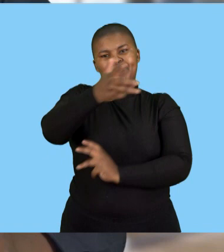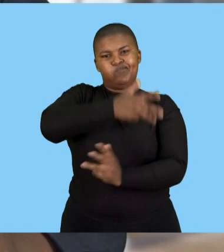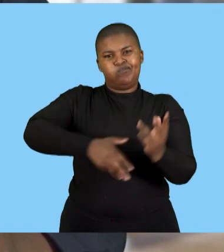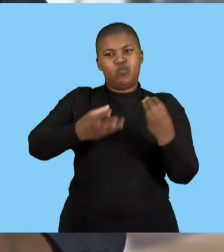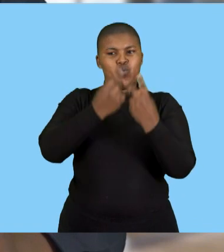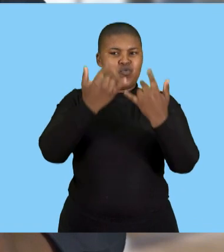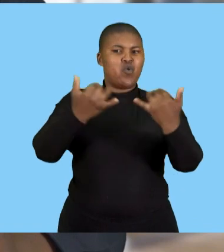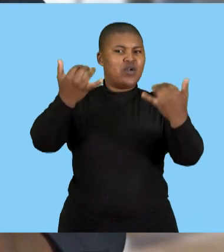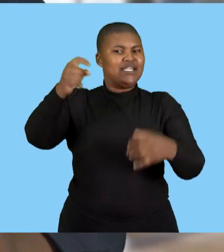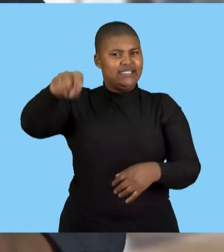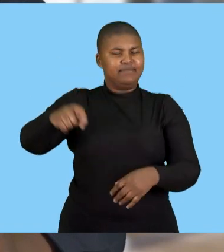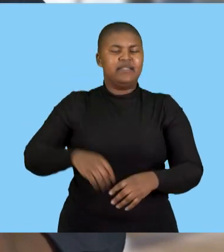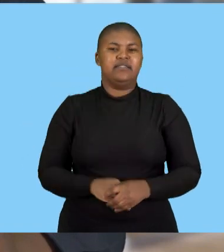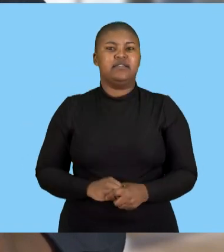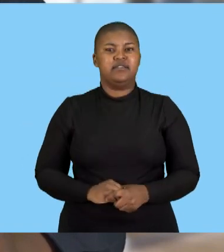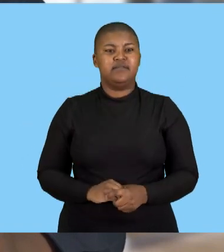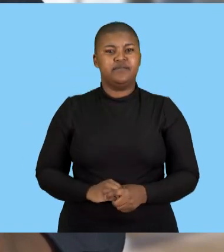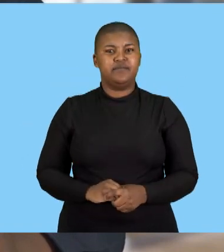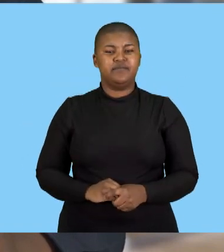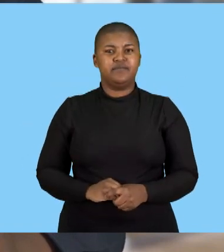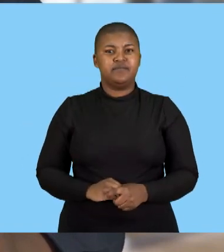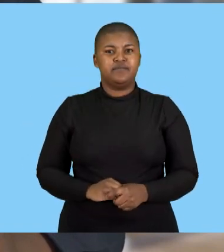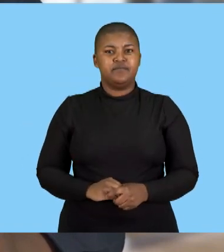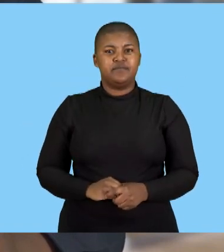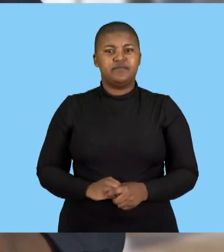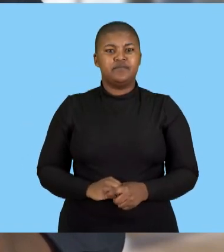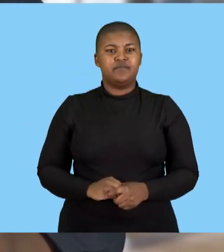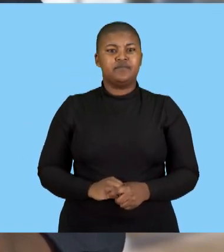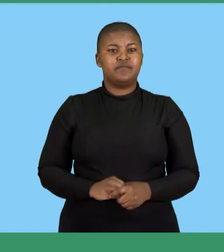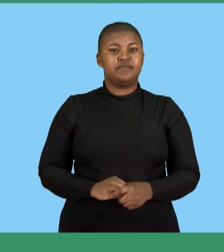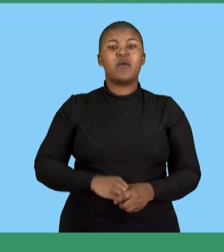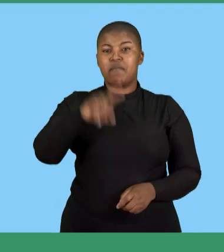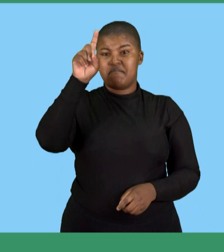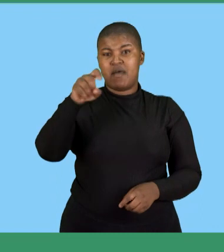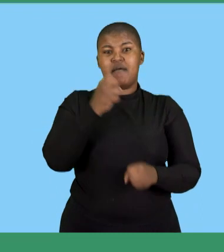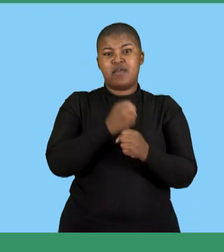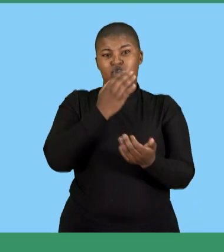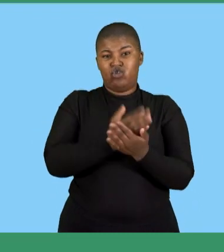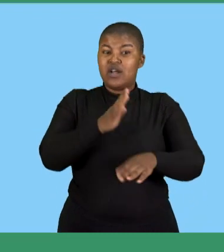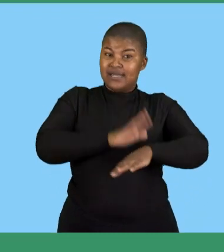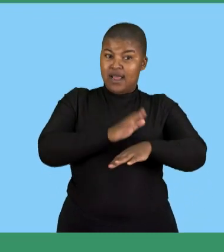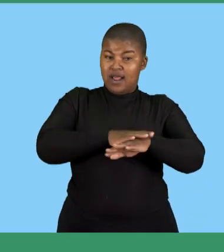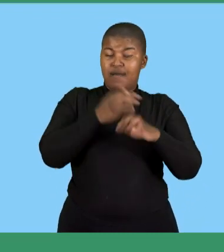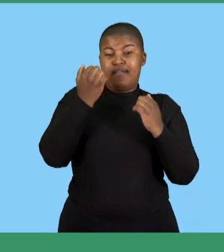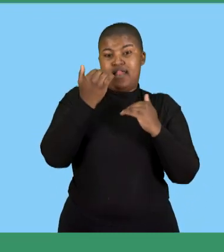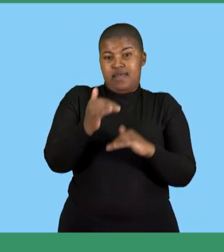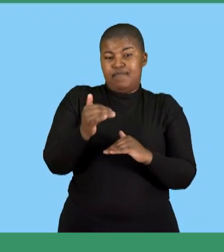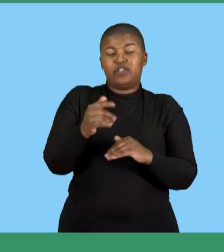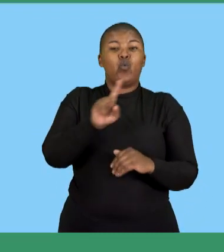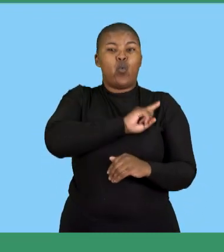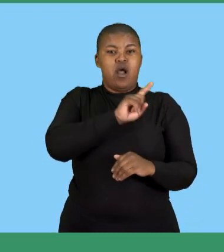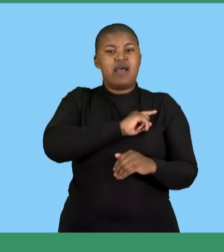the audience or the people at the presentation. And then they should also manage their time effectively